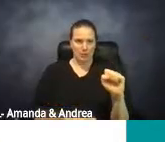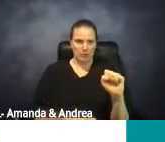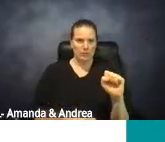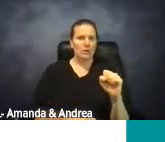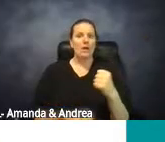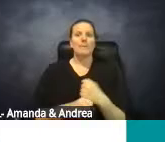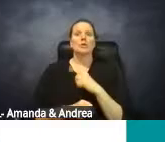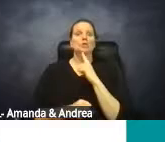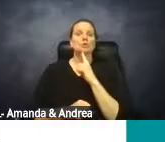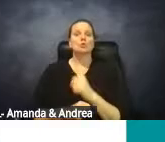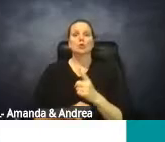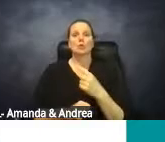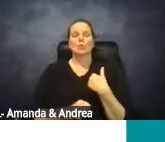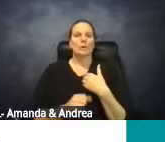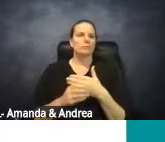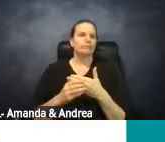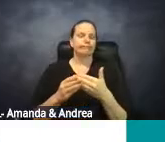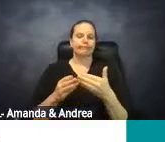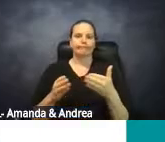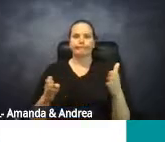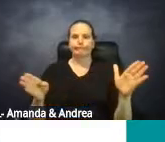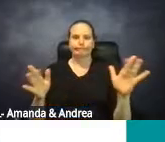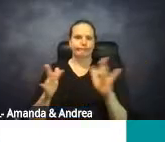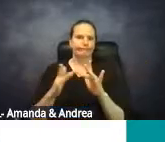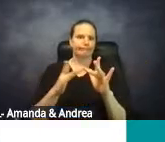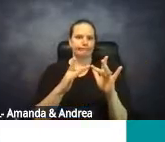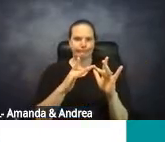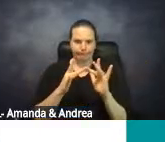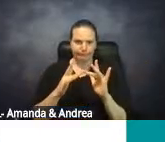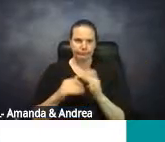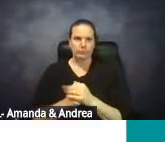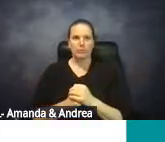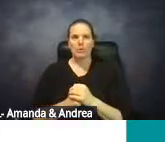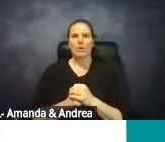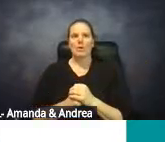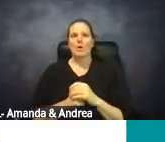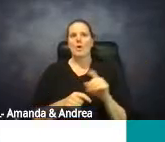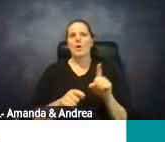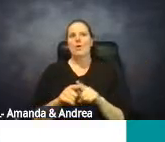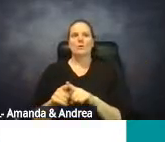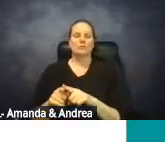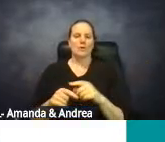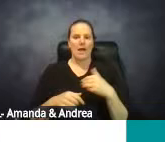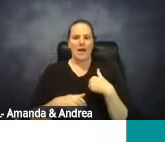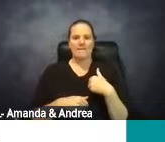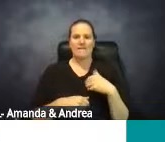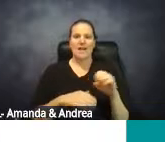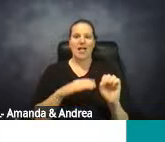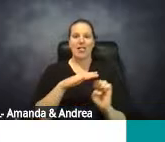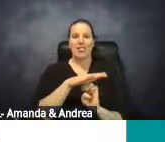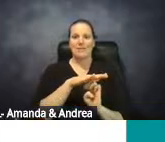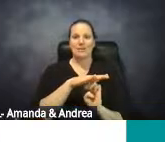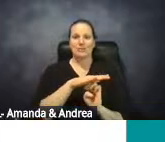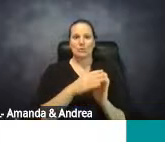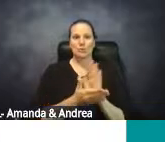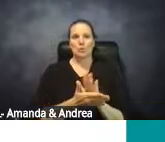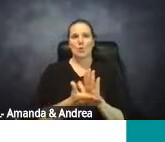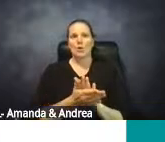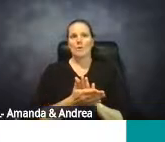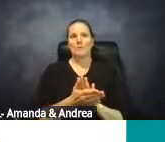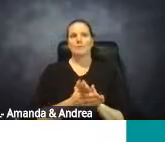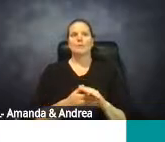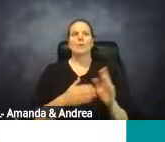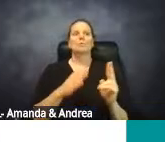we are widely reaching out. We also hosted an elementary school, the Bridger Creative